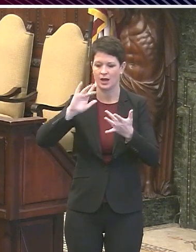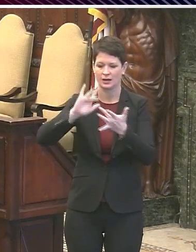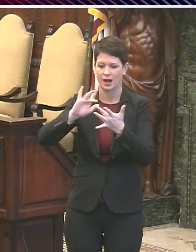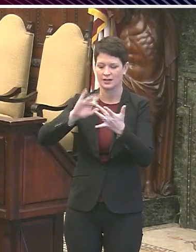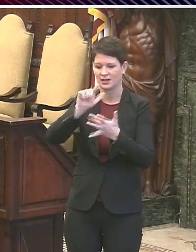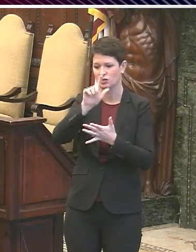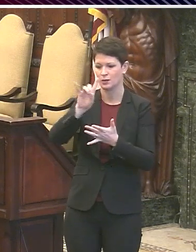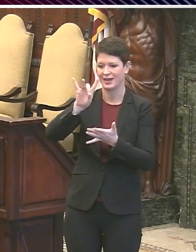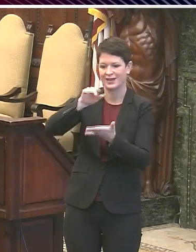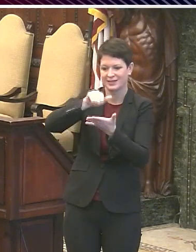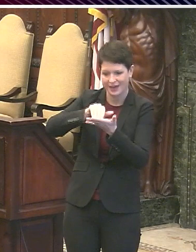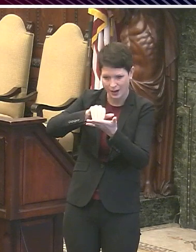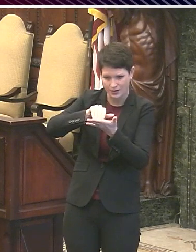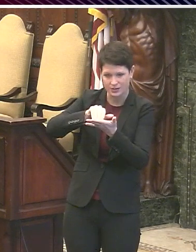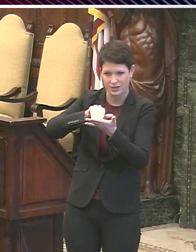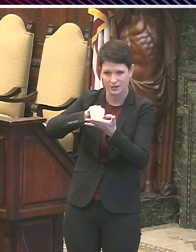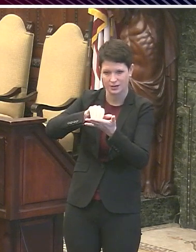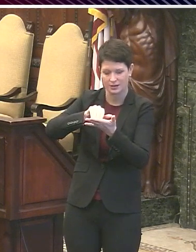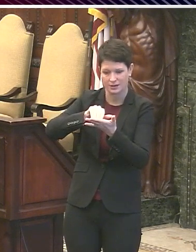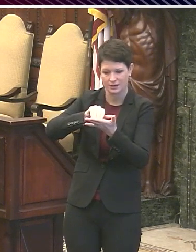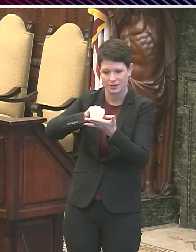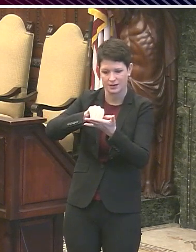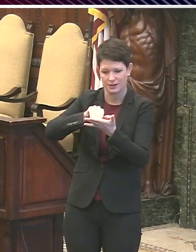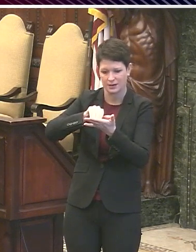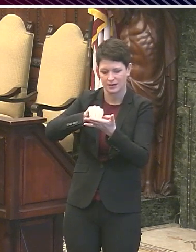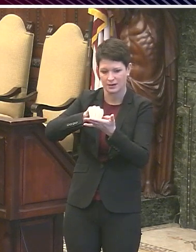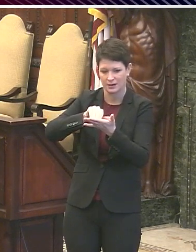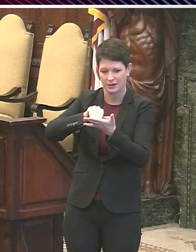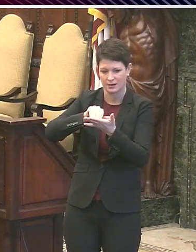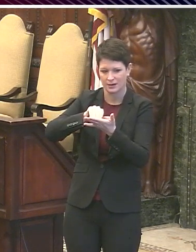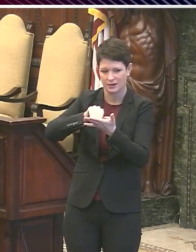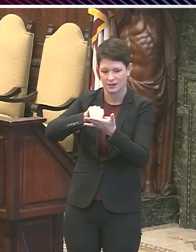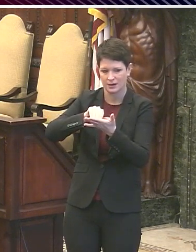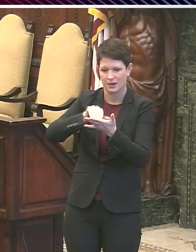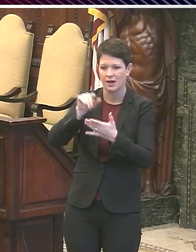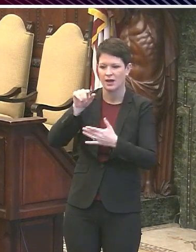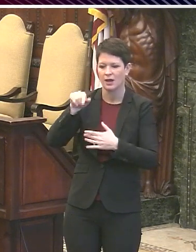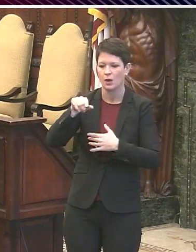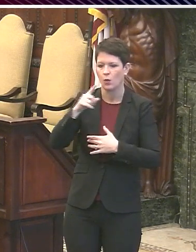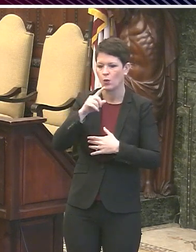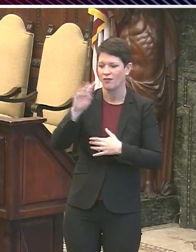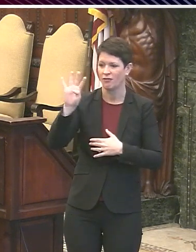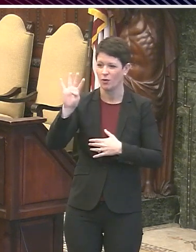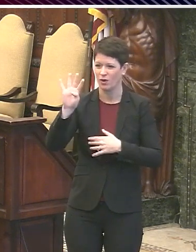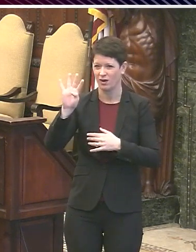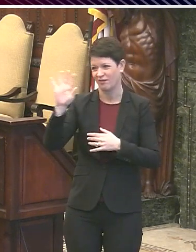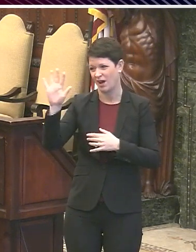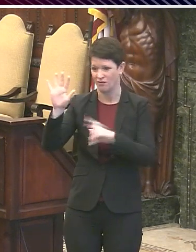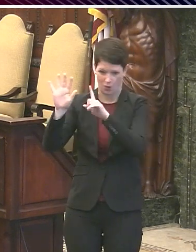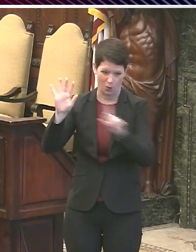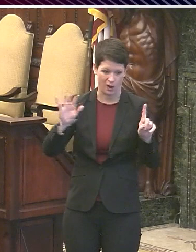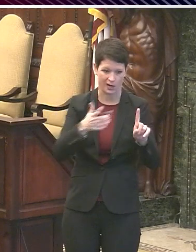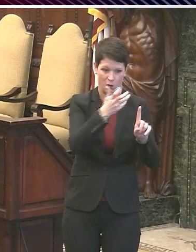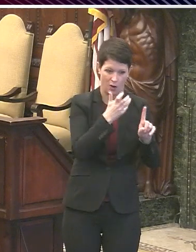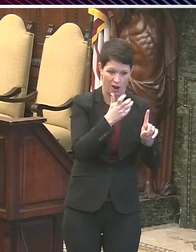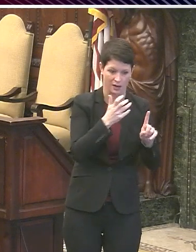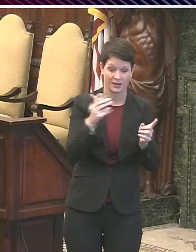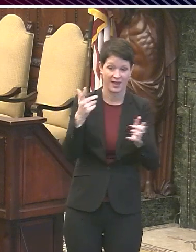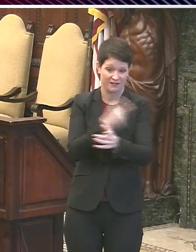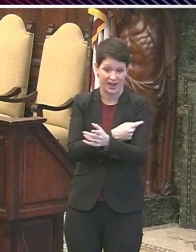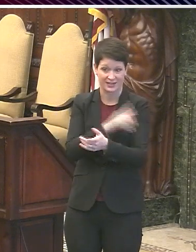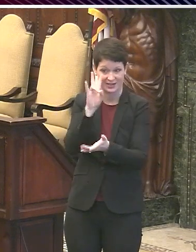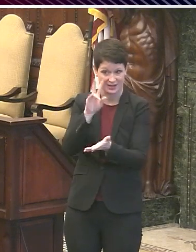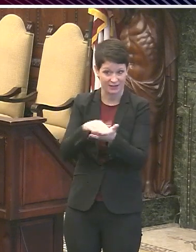contacted 28,000 and 1 out of 4 or 5 are interested, that means they vaccinated